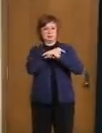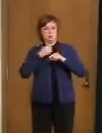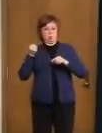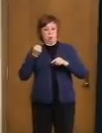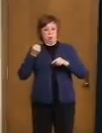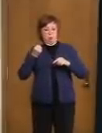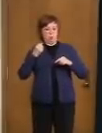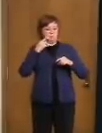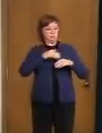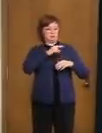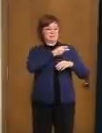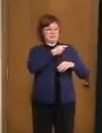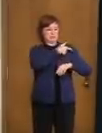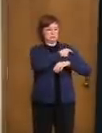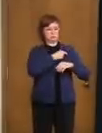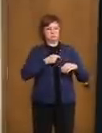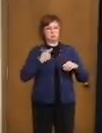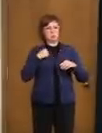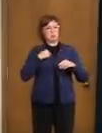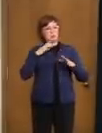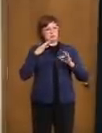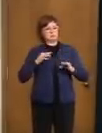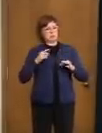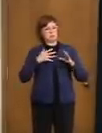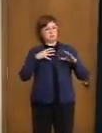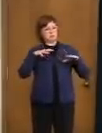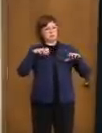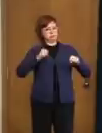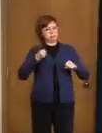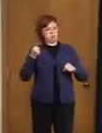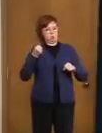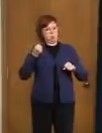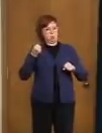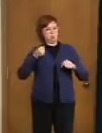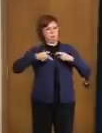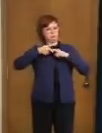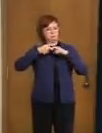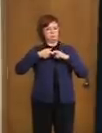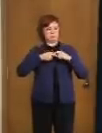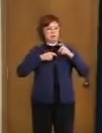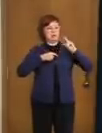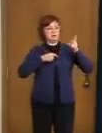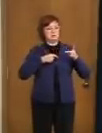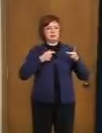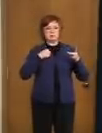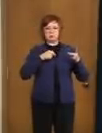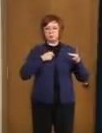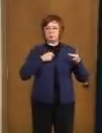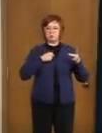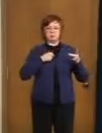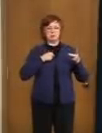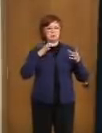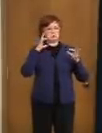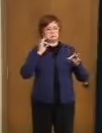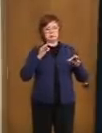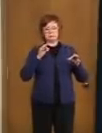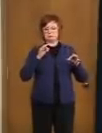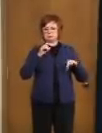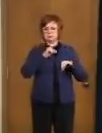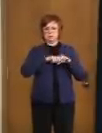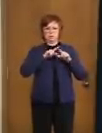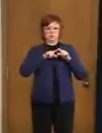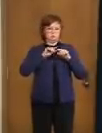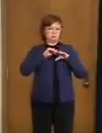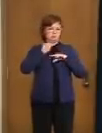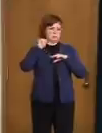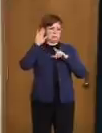manufacturer. 2, we chose to go into our more rural and remote locations early, so that as we are in a case where we don't have or